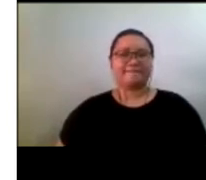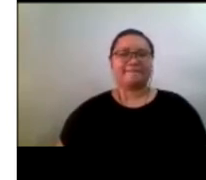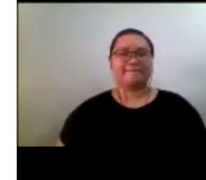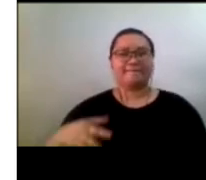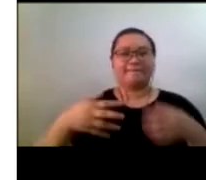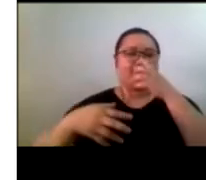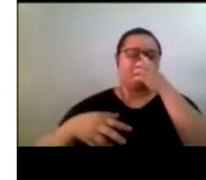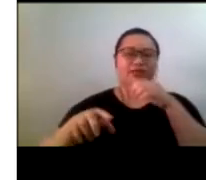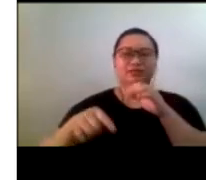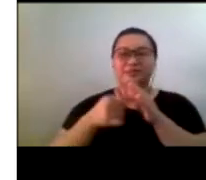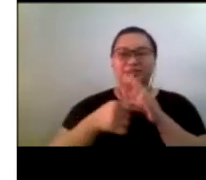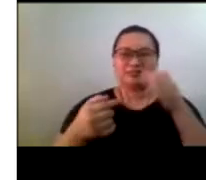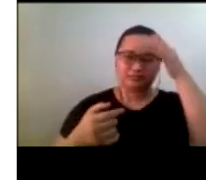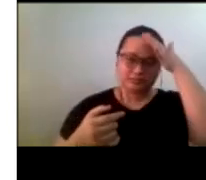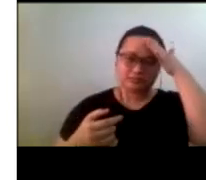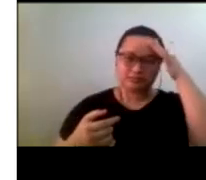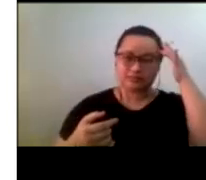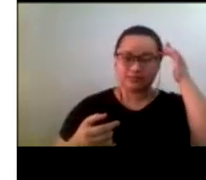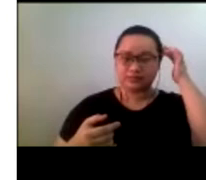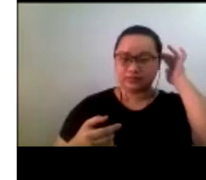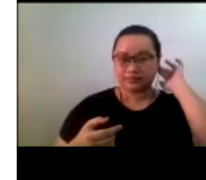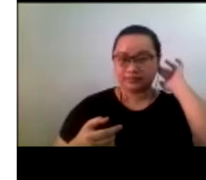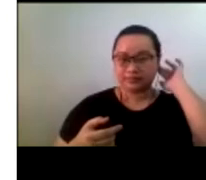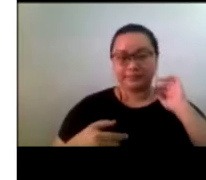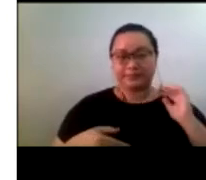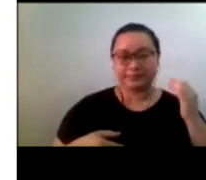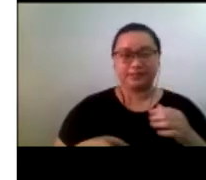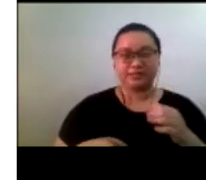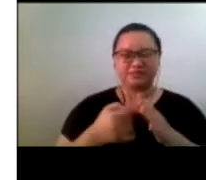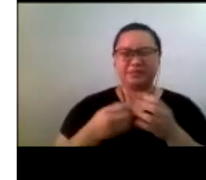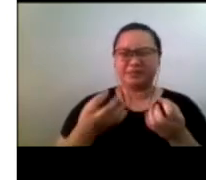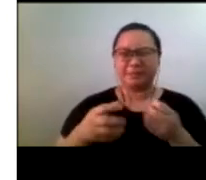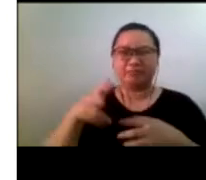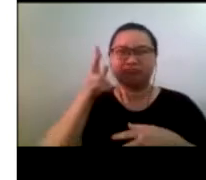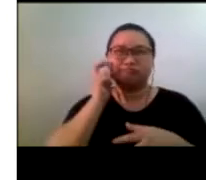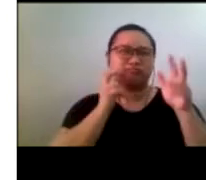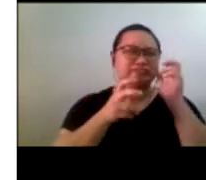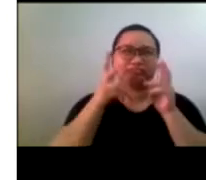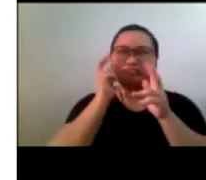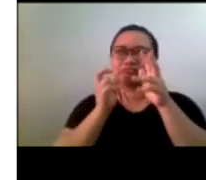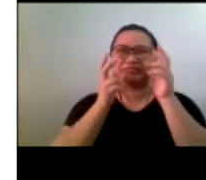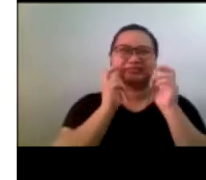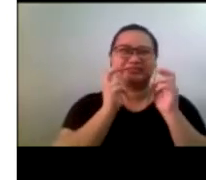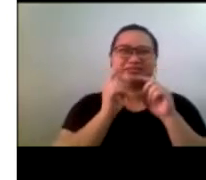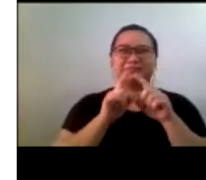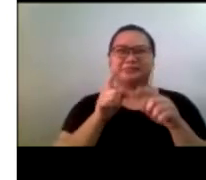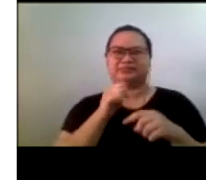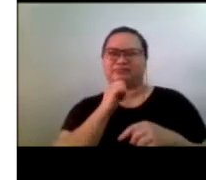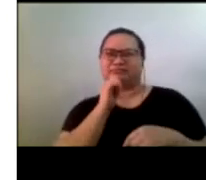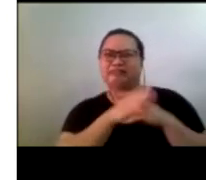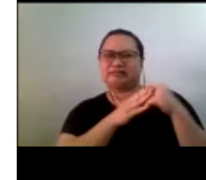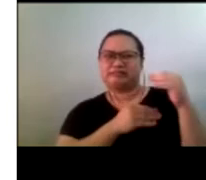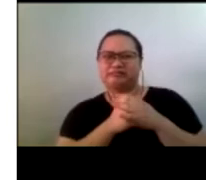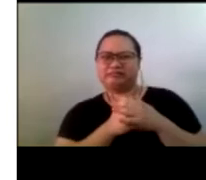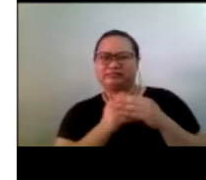that may not really sit well with us. But the suggestion, the key principle, number three, is